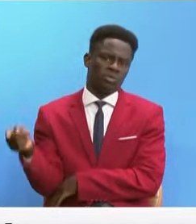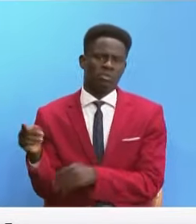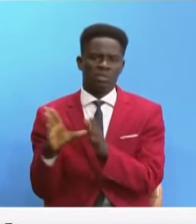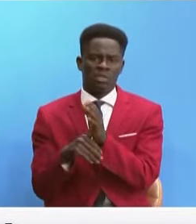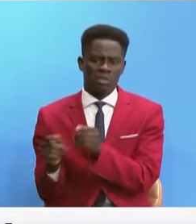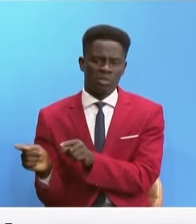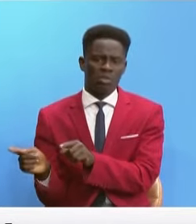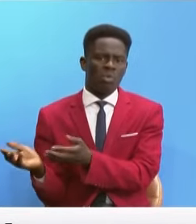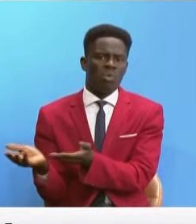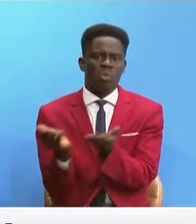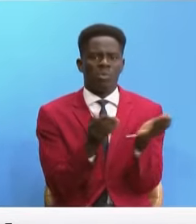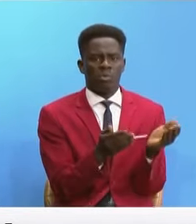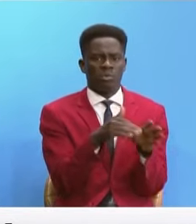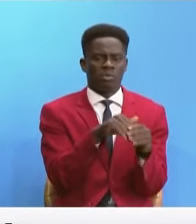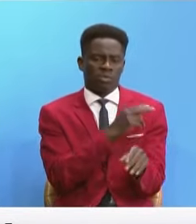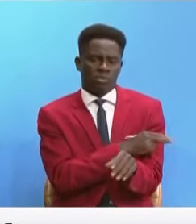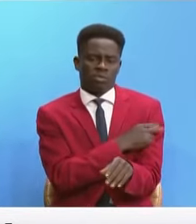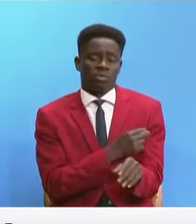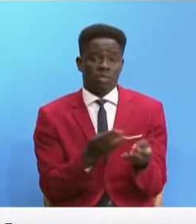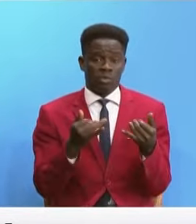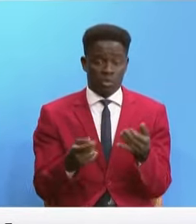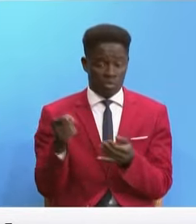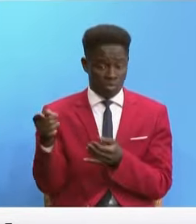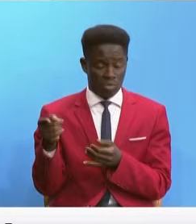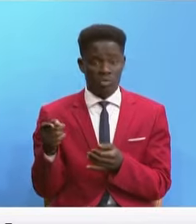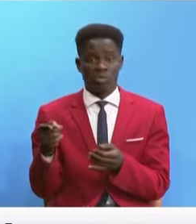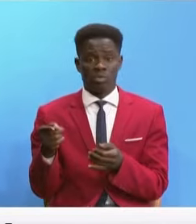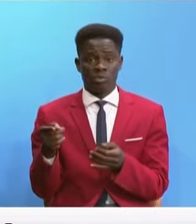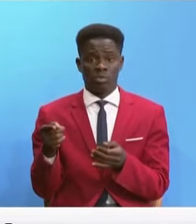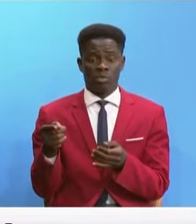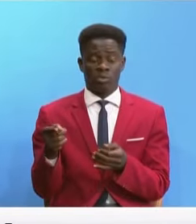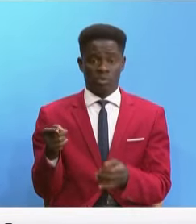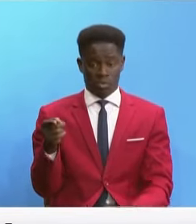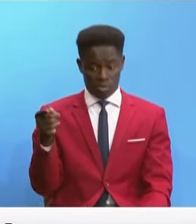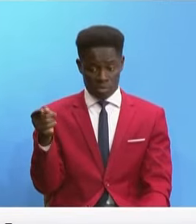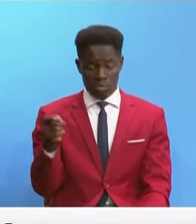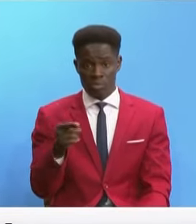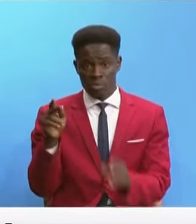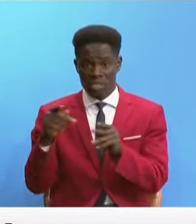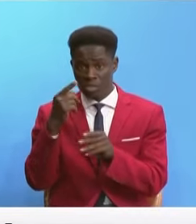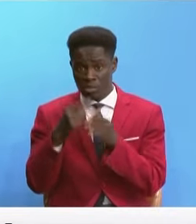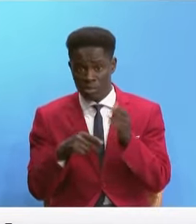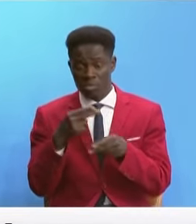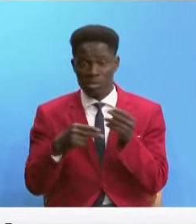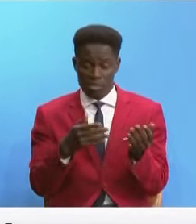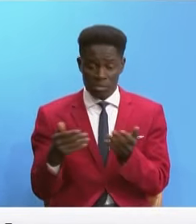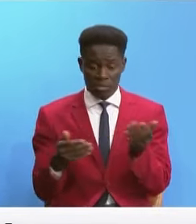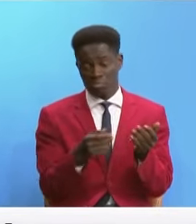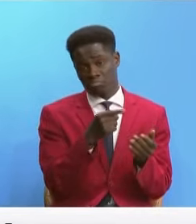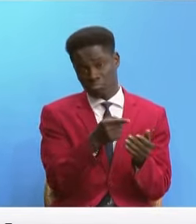has confirmed that the baby is in a stable condition and responding well to health care. On the 11th of